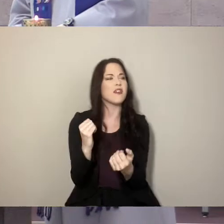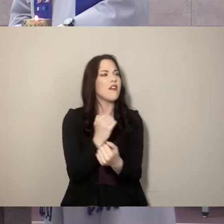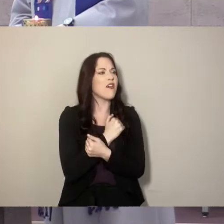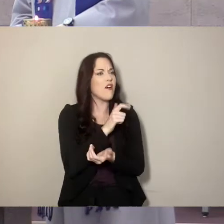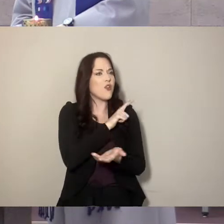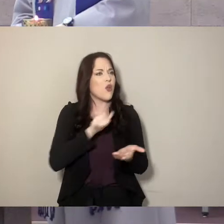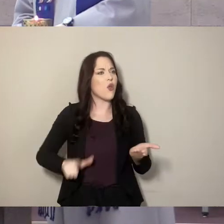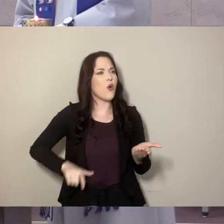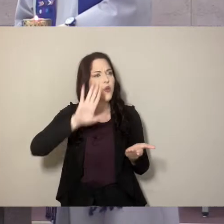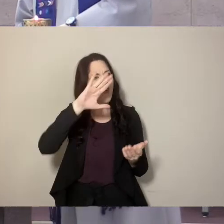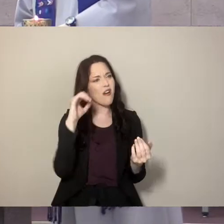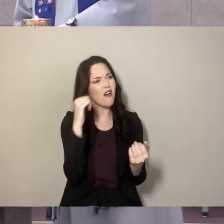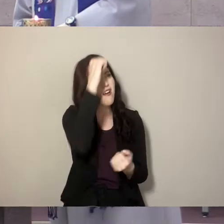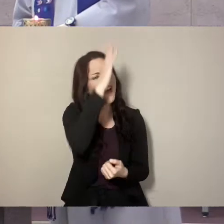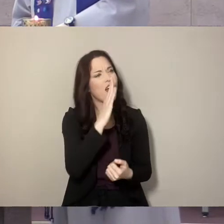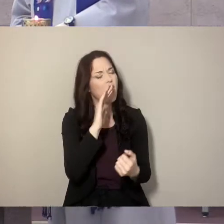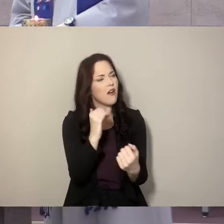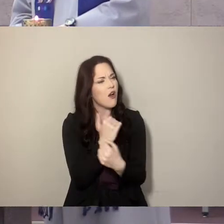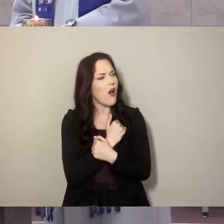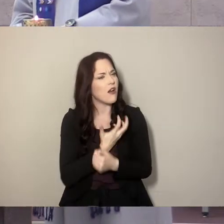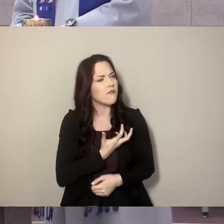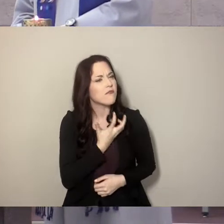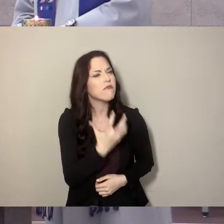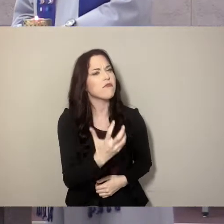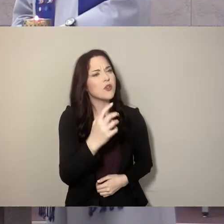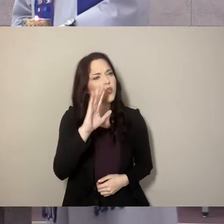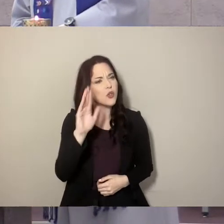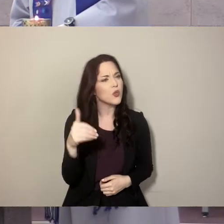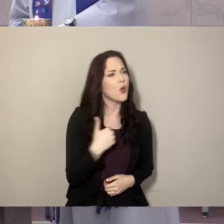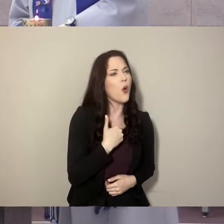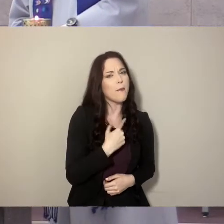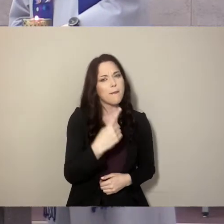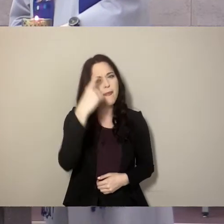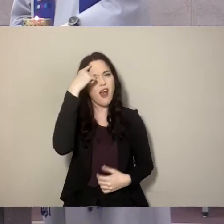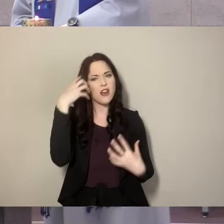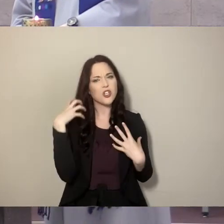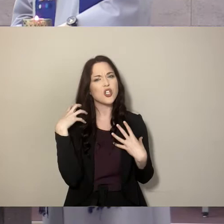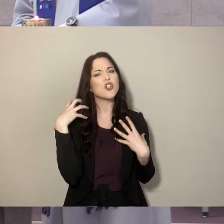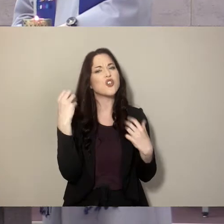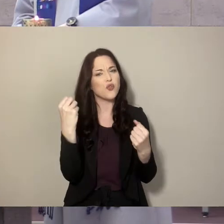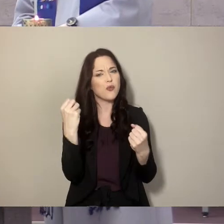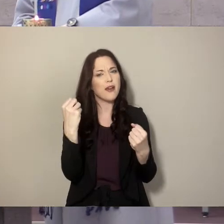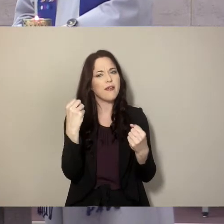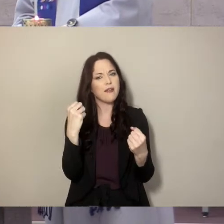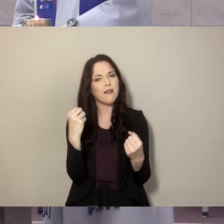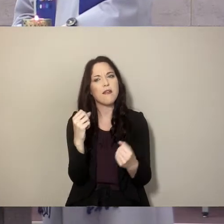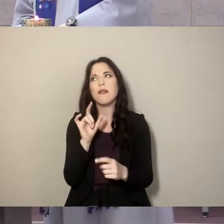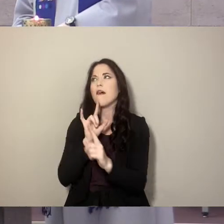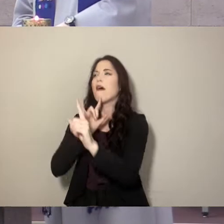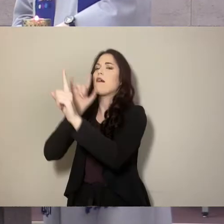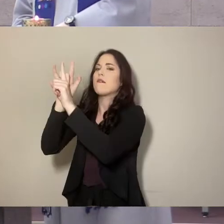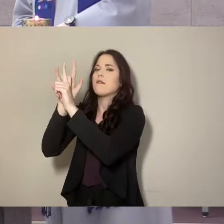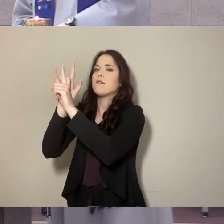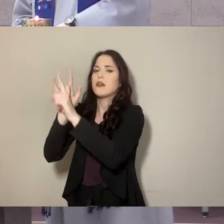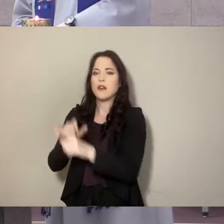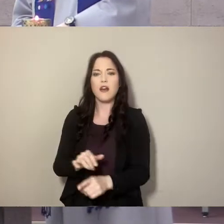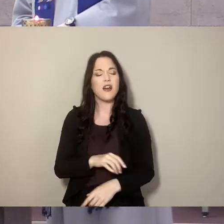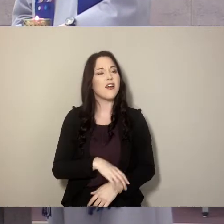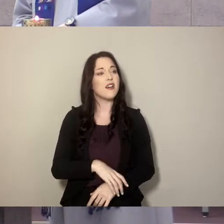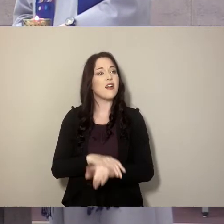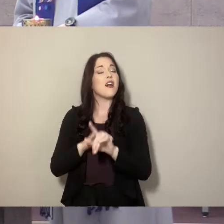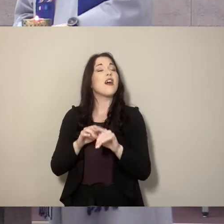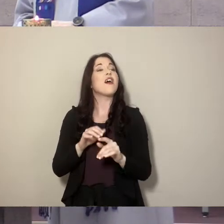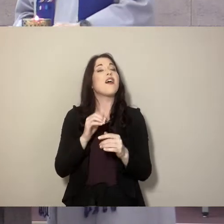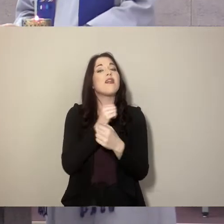your God with all your heart, all your soul, all your mind, and all your strength, and love your neighbor